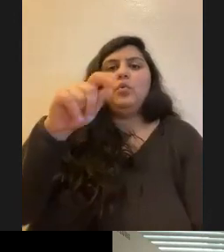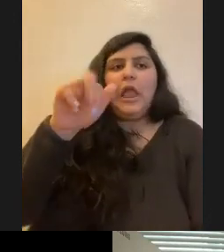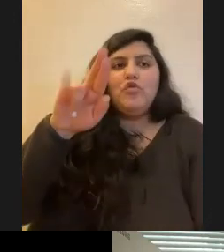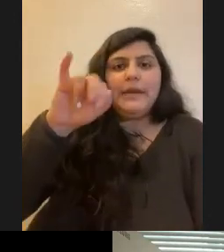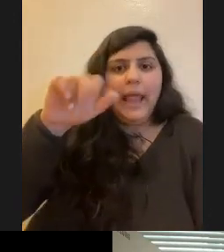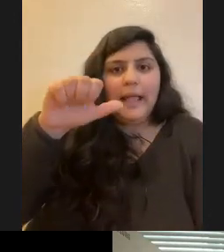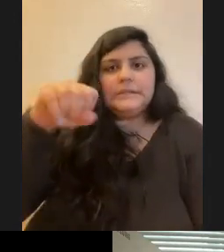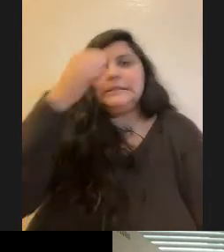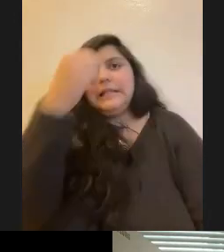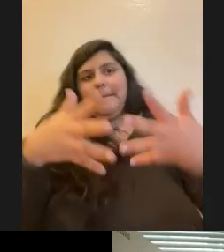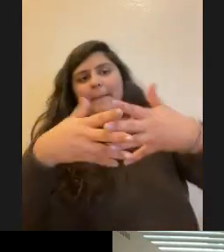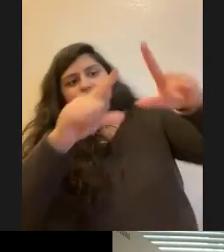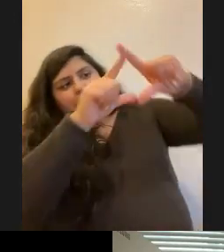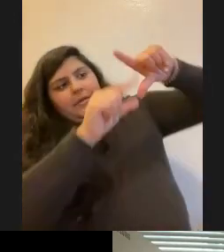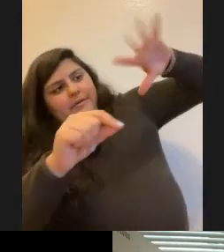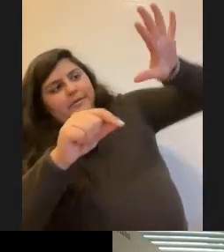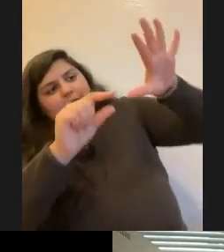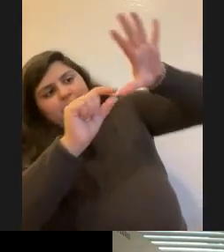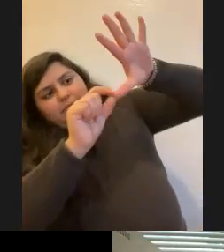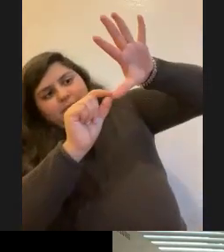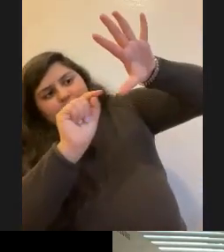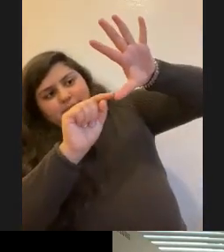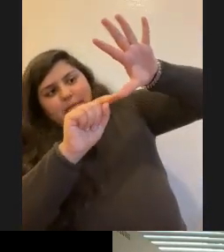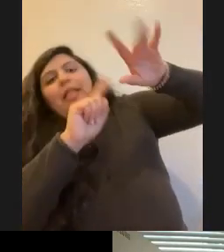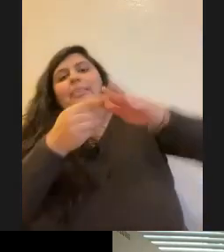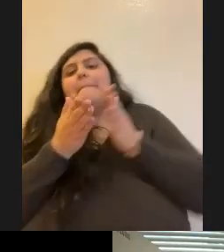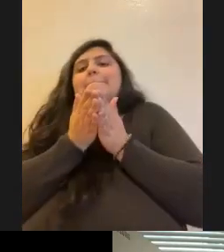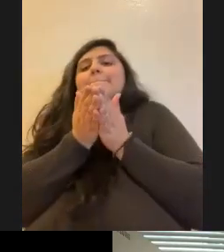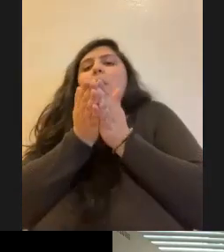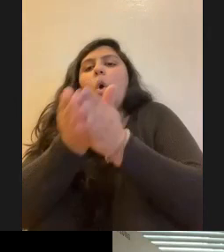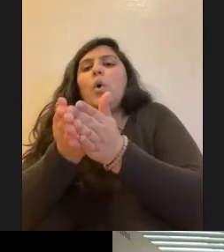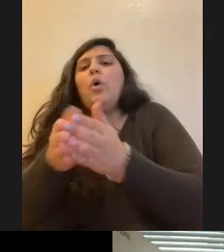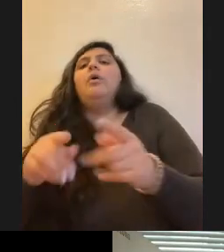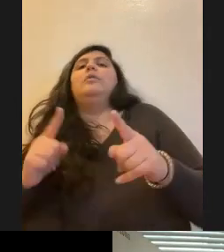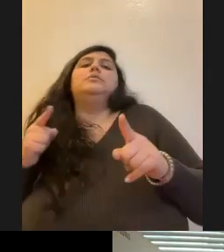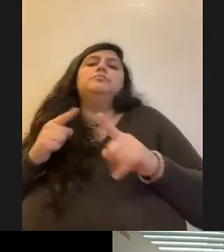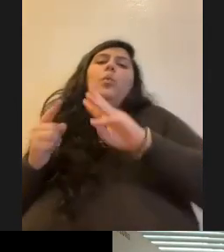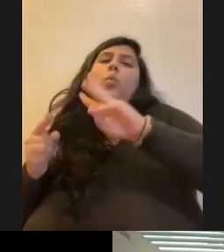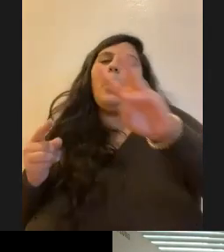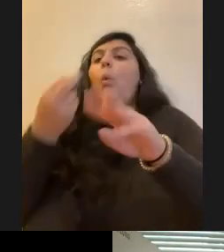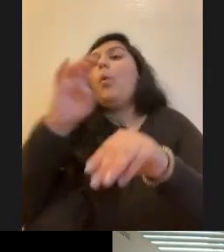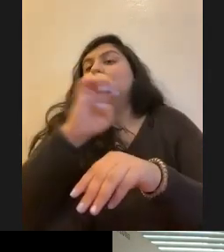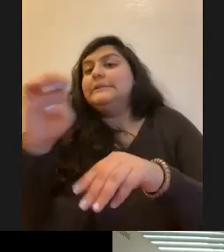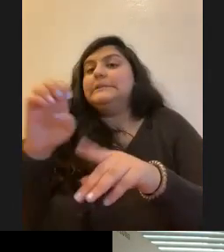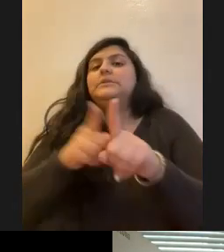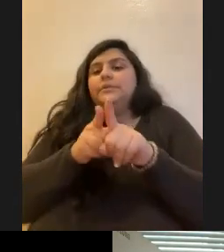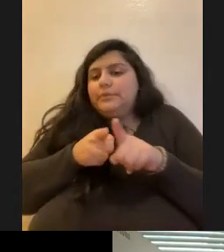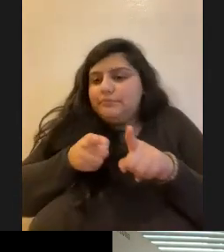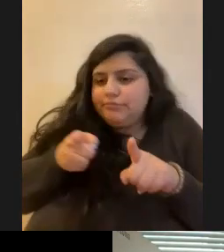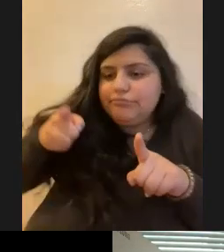on a boat there and we go kind of west or east out of the continent of South